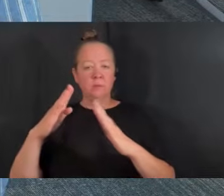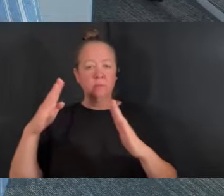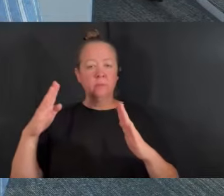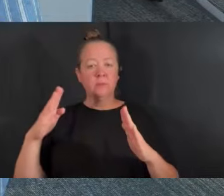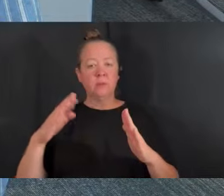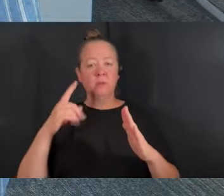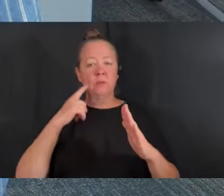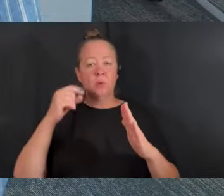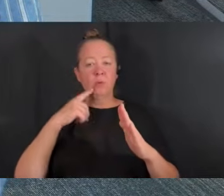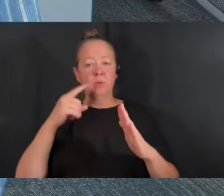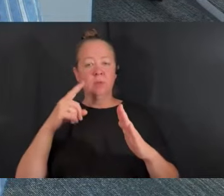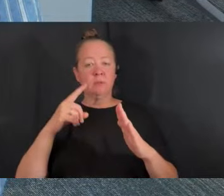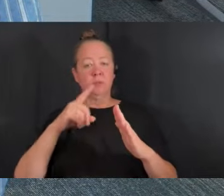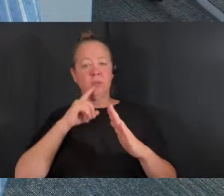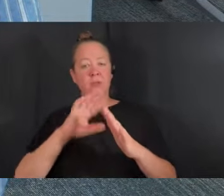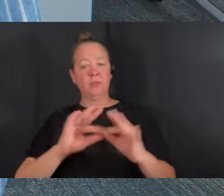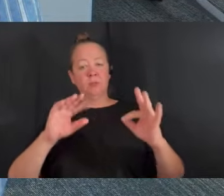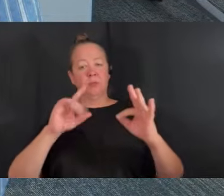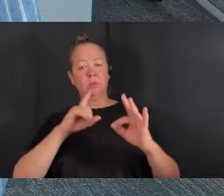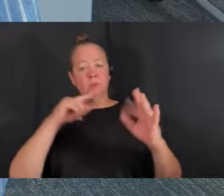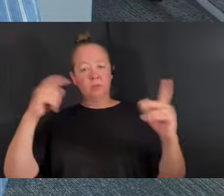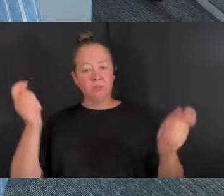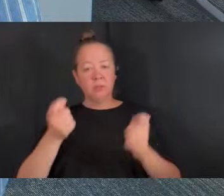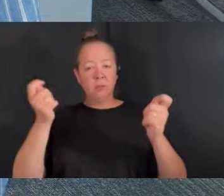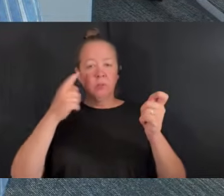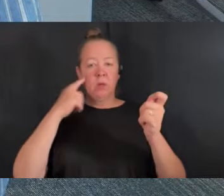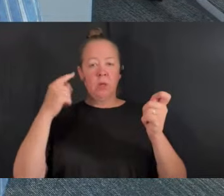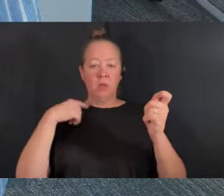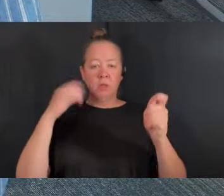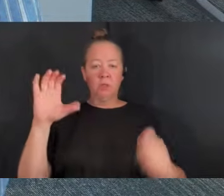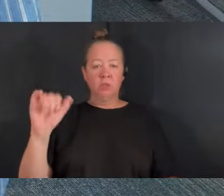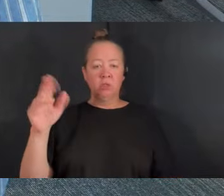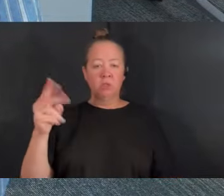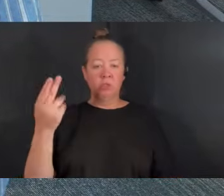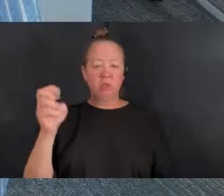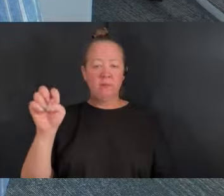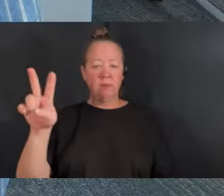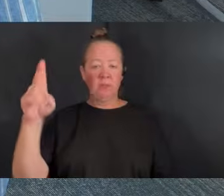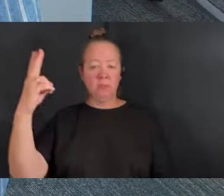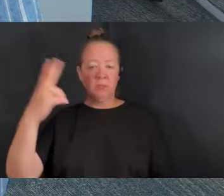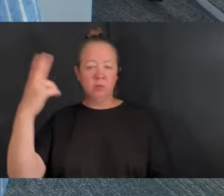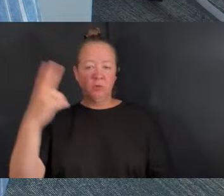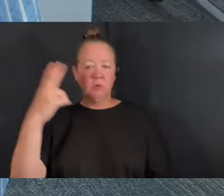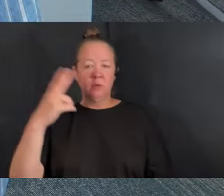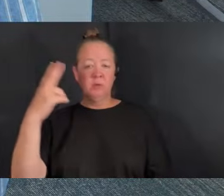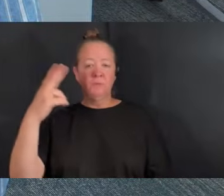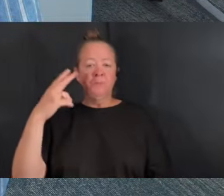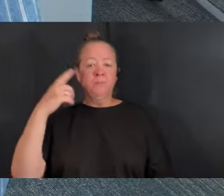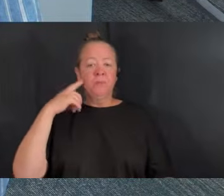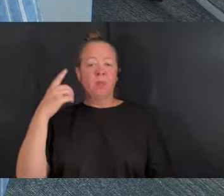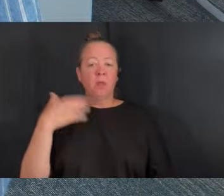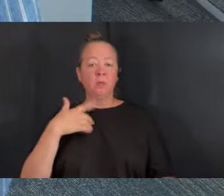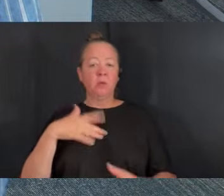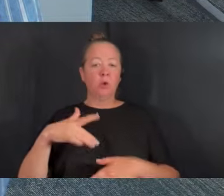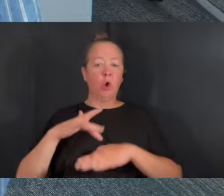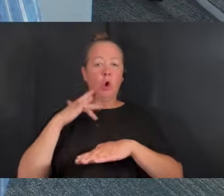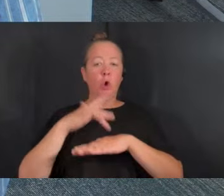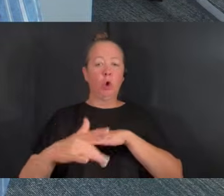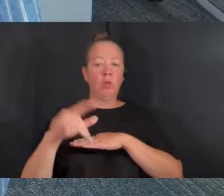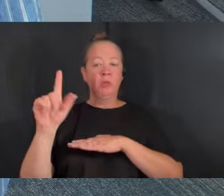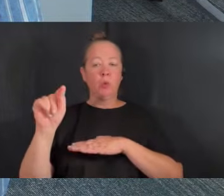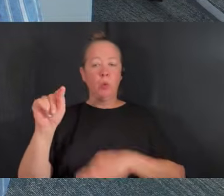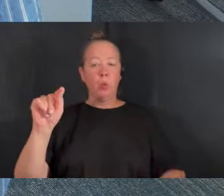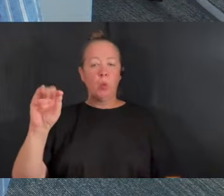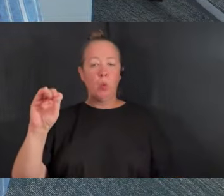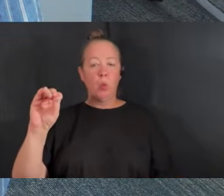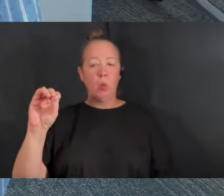its history. The district's significance is as an intact early 20th century suburb of Washington, D.C. that developed